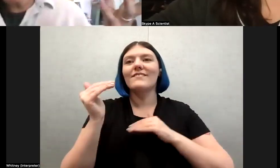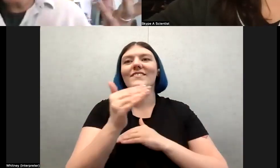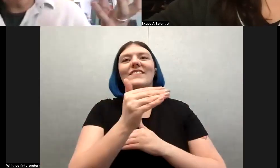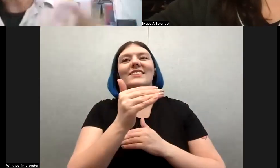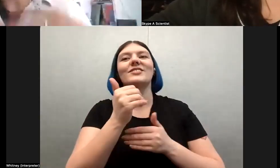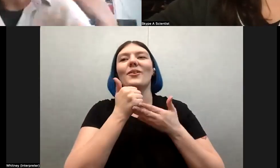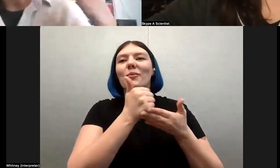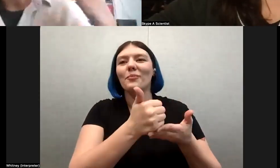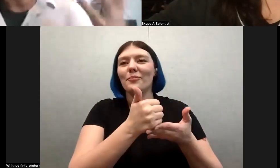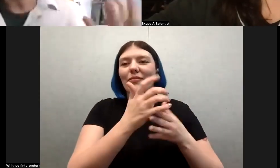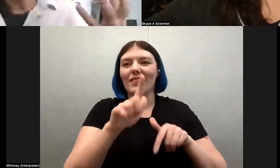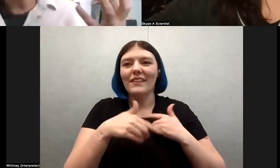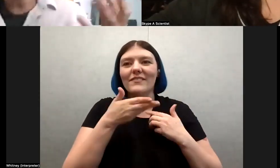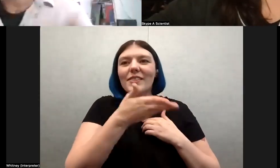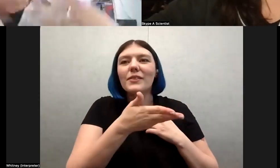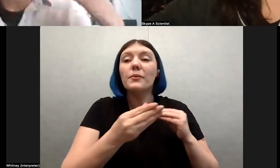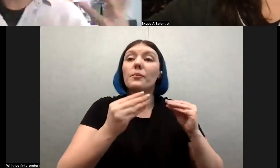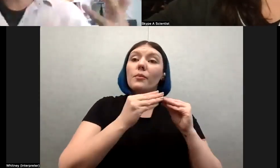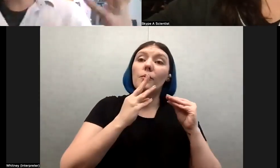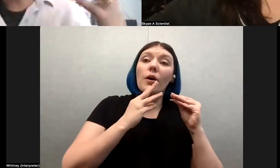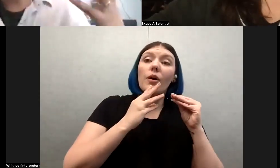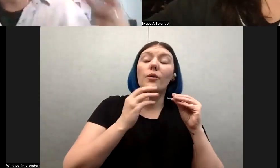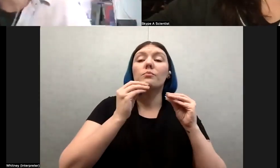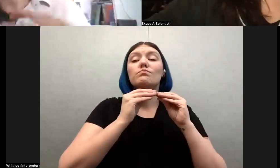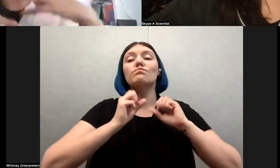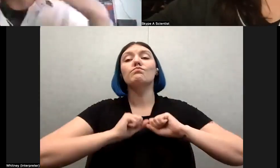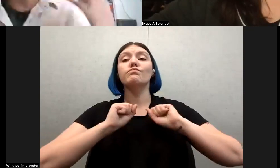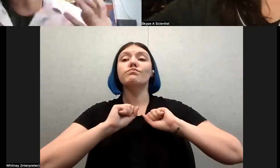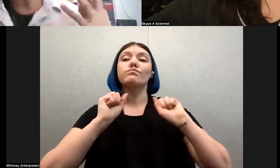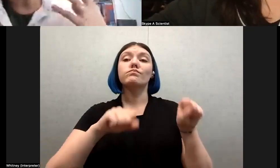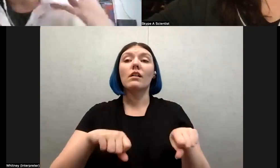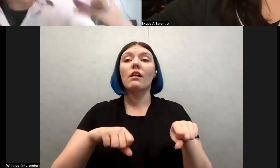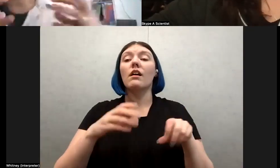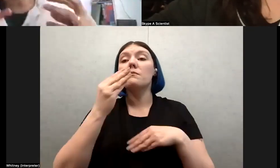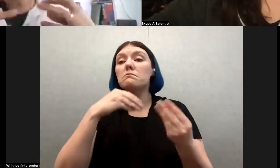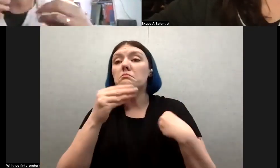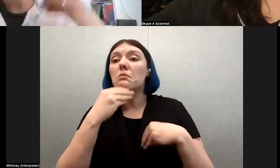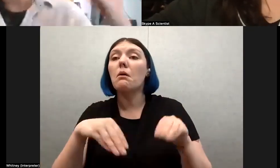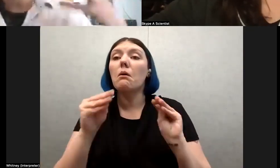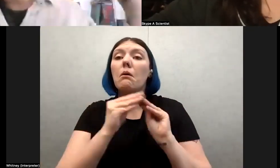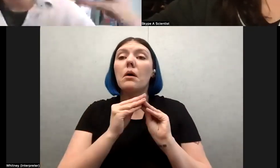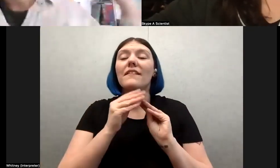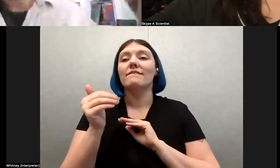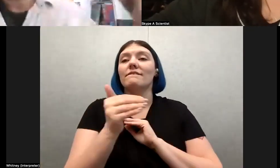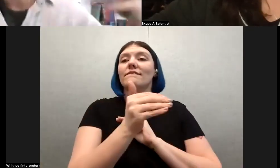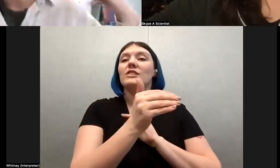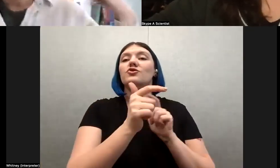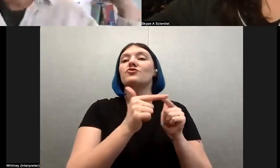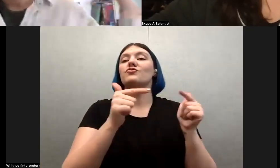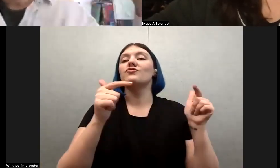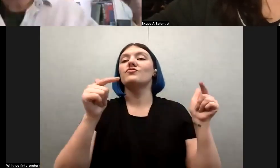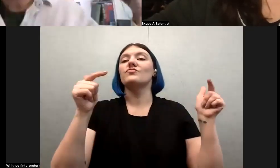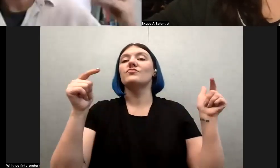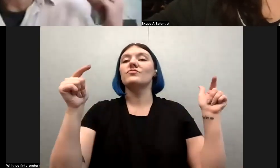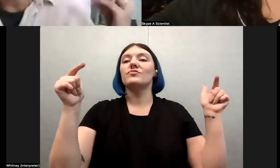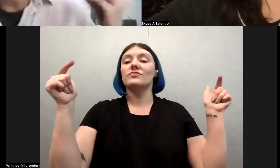in the water, and the more water there is, the more space they have, the more they can eat. So the fish populations grow and they grow and they grow, and they have more and more